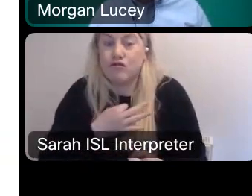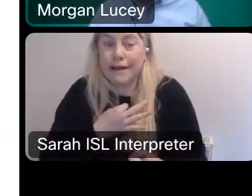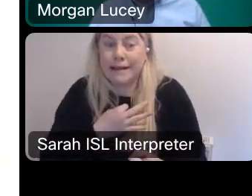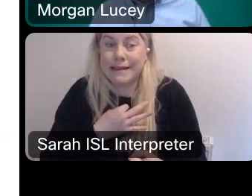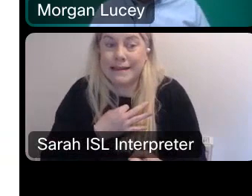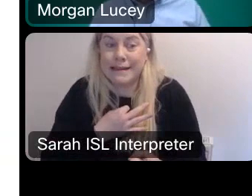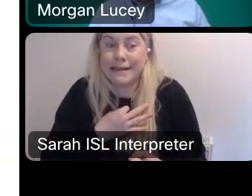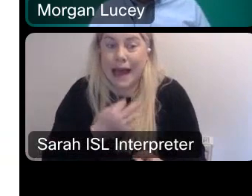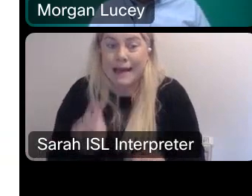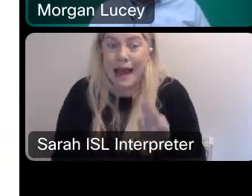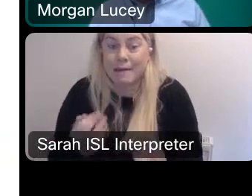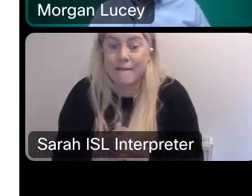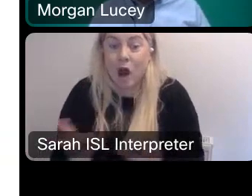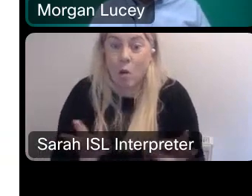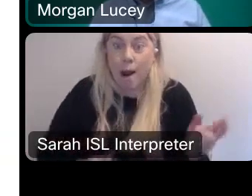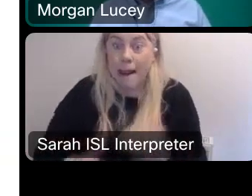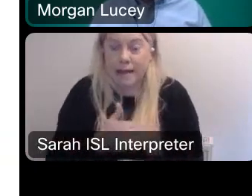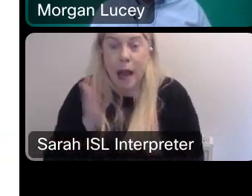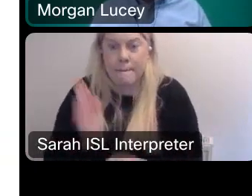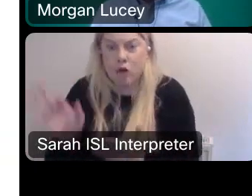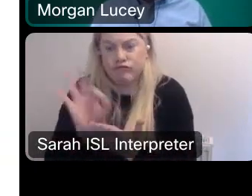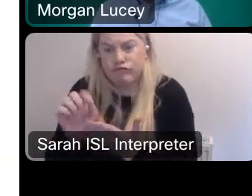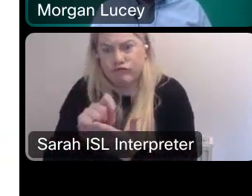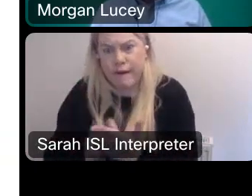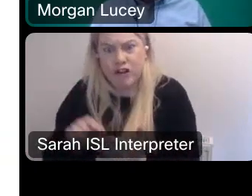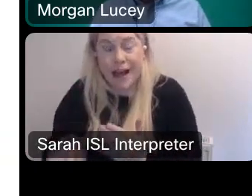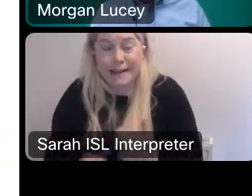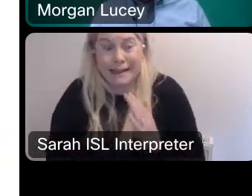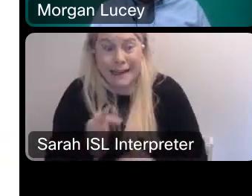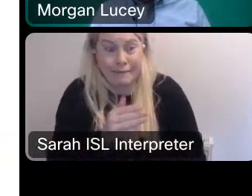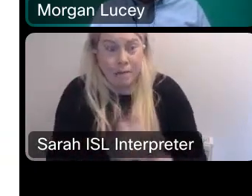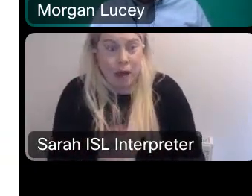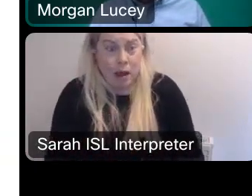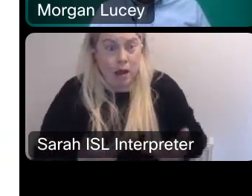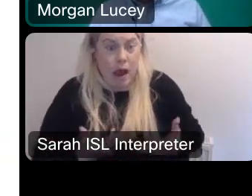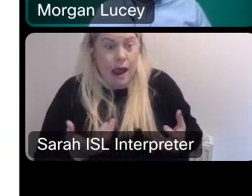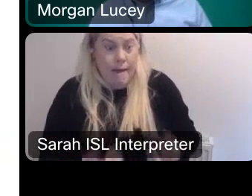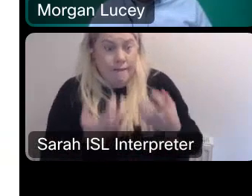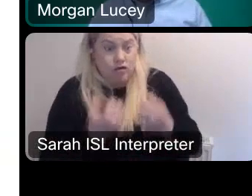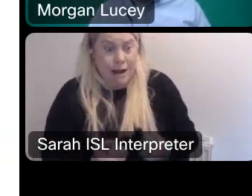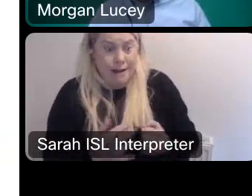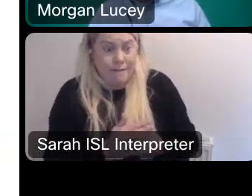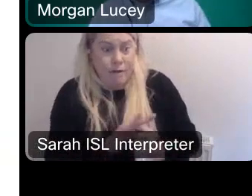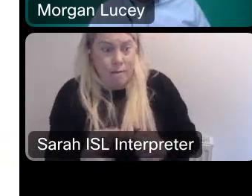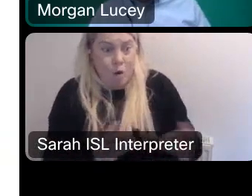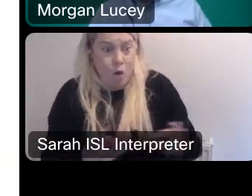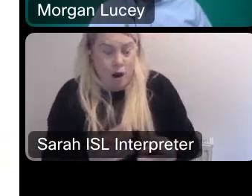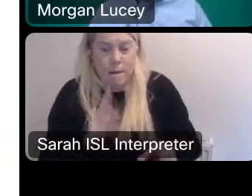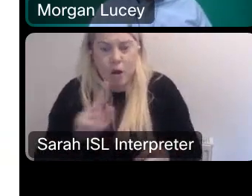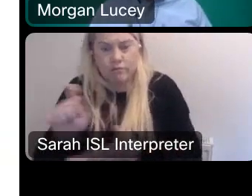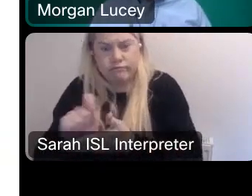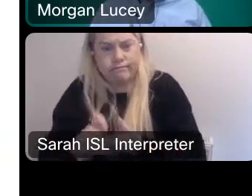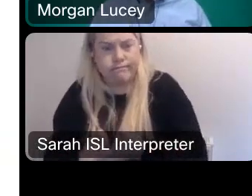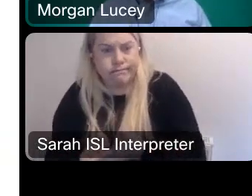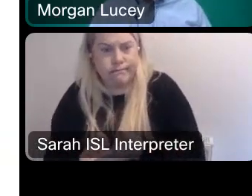to be completed if an employee discloses to us that they're experiencing work-related stress. And the reason we do that is because